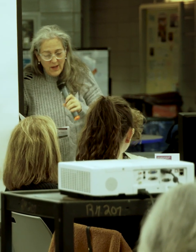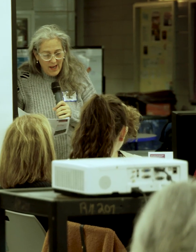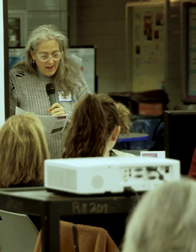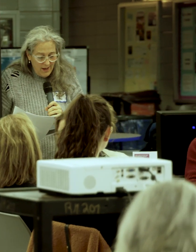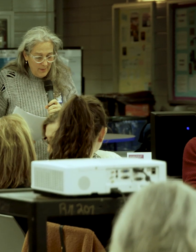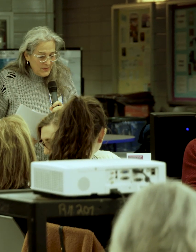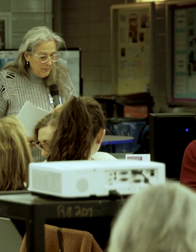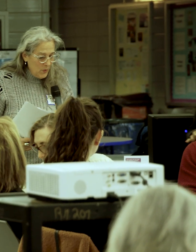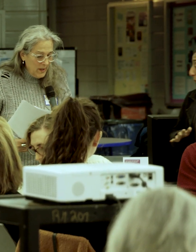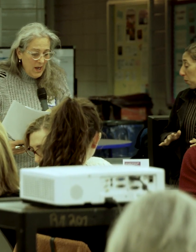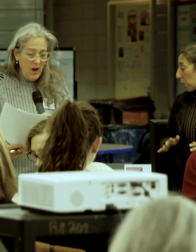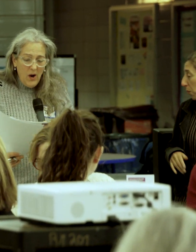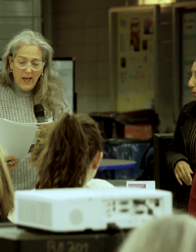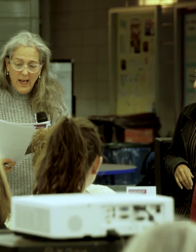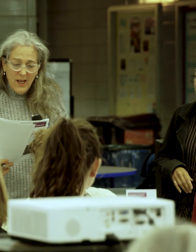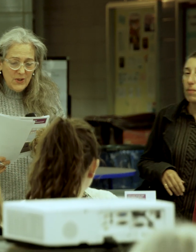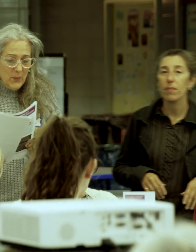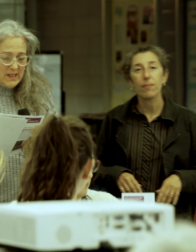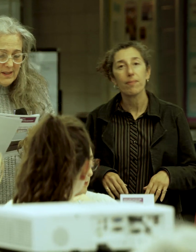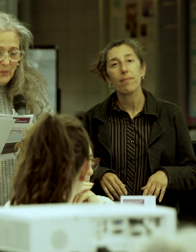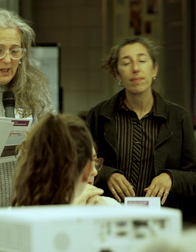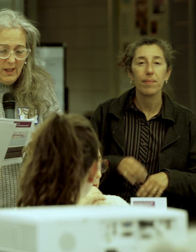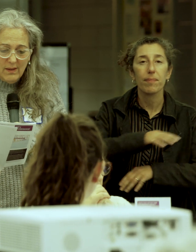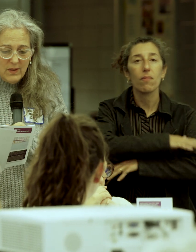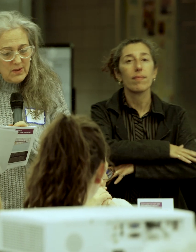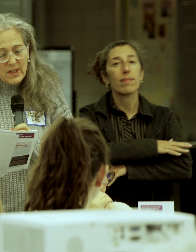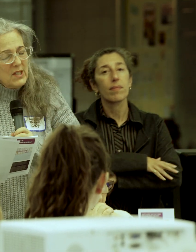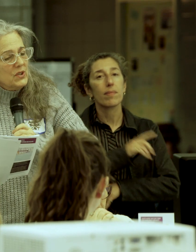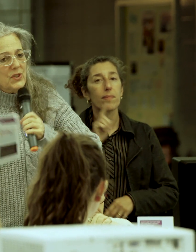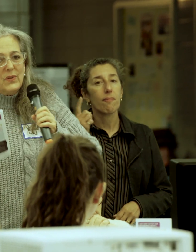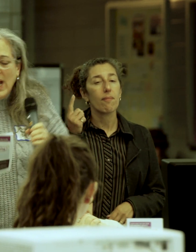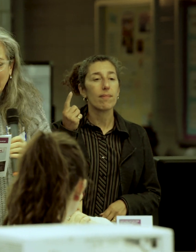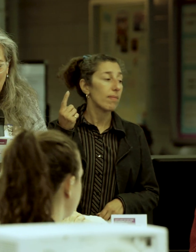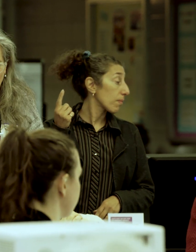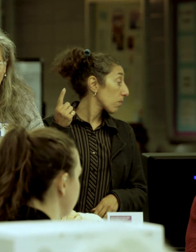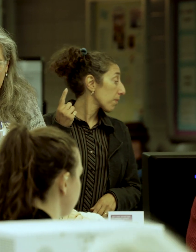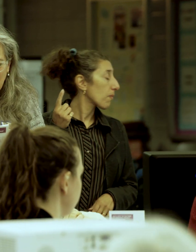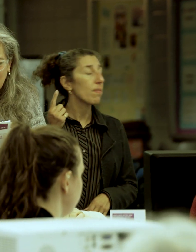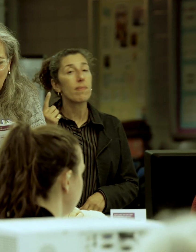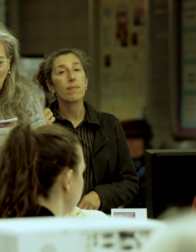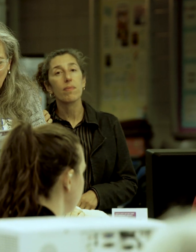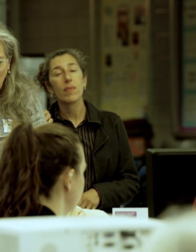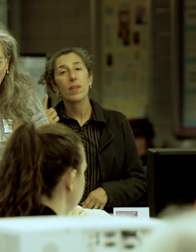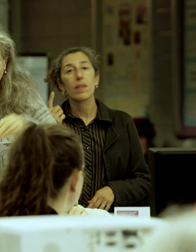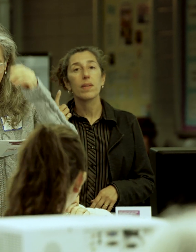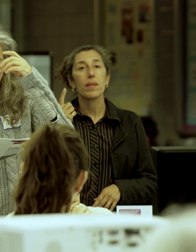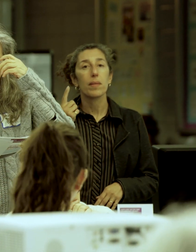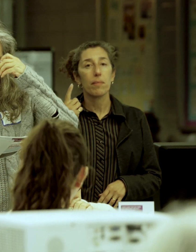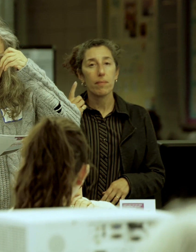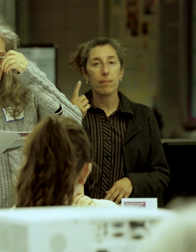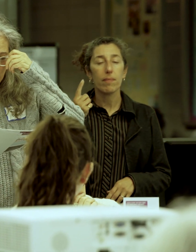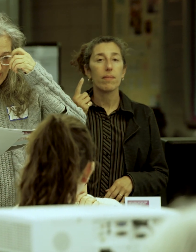Hi there. Table one. Okay, so these are just sort of non-sequitorial ideas that hopefully are helpful